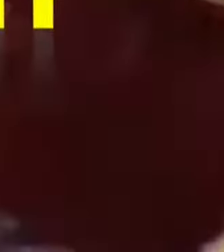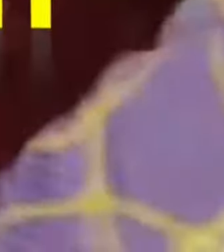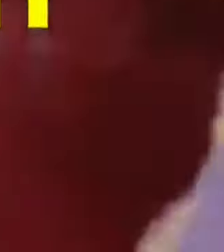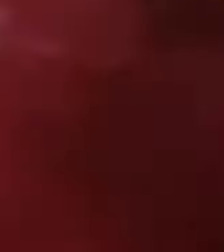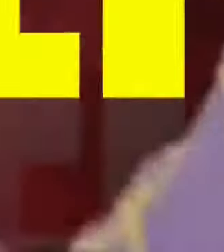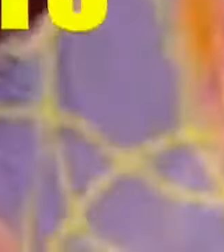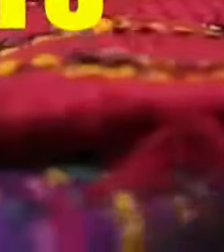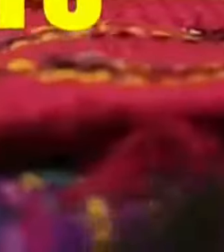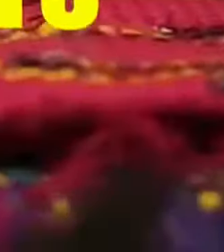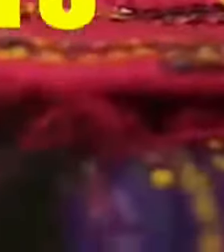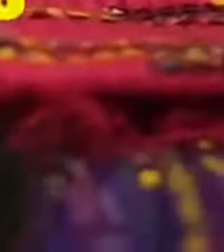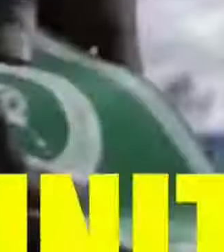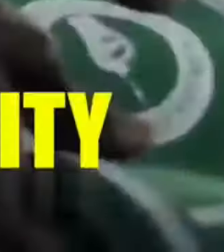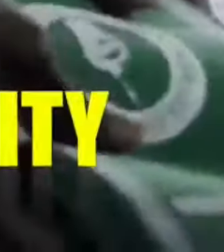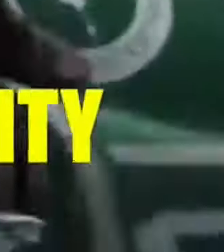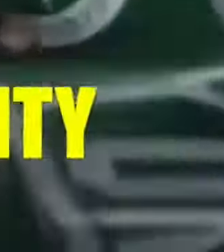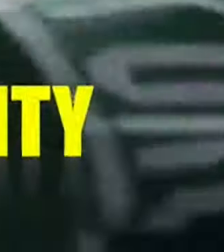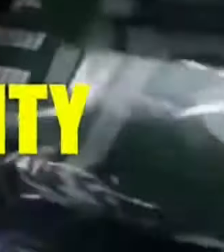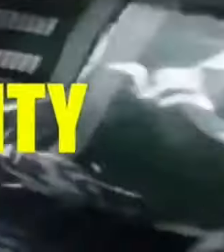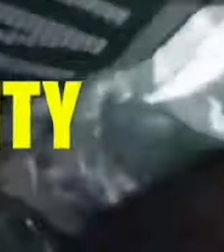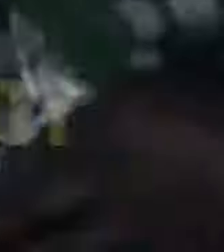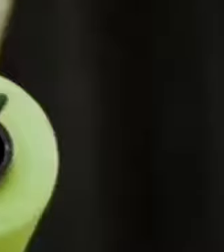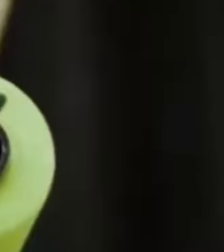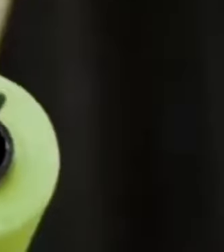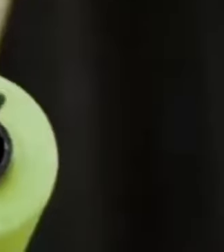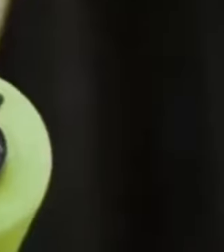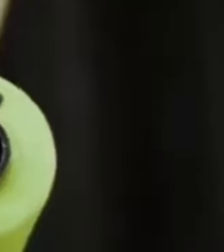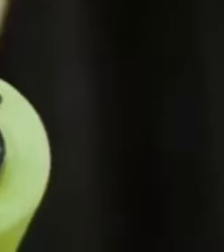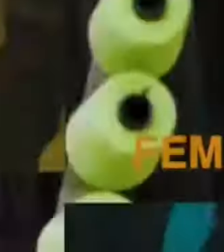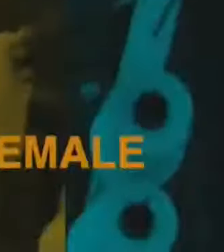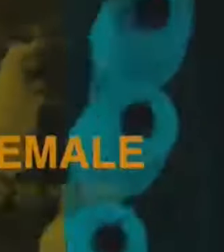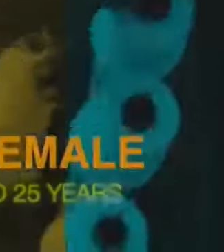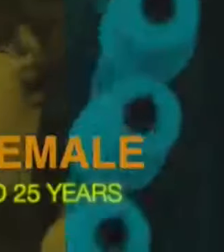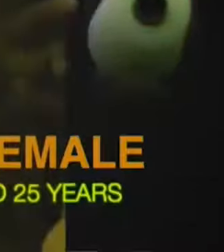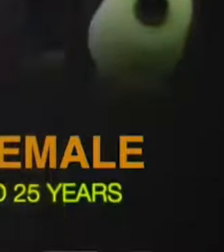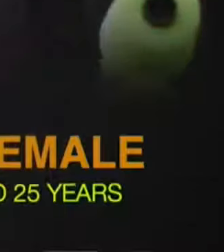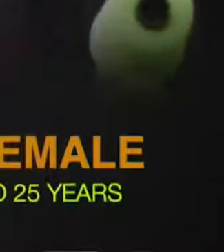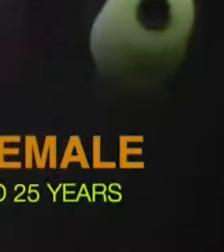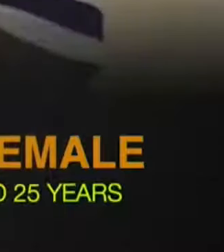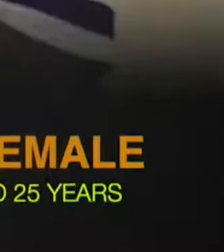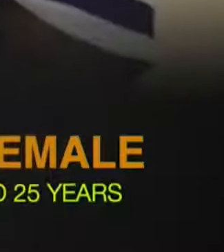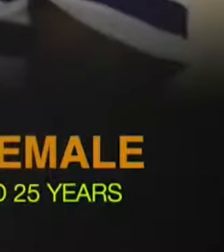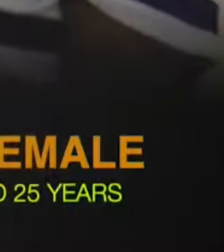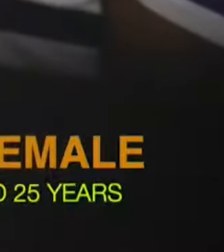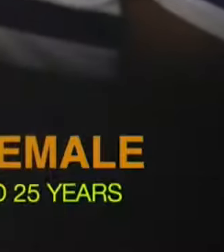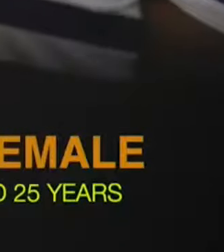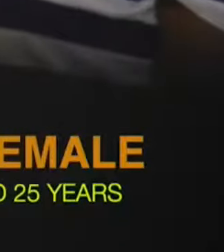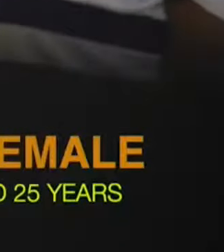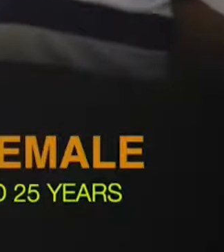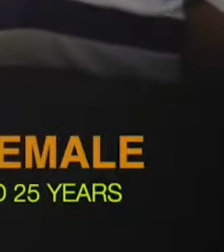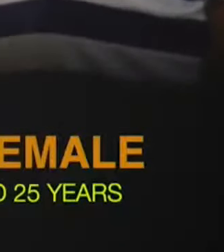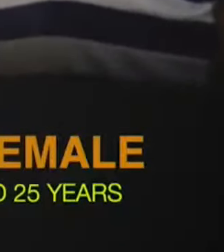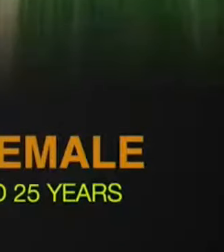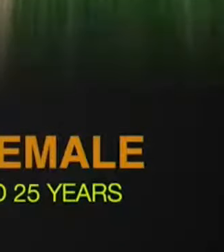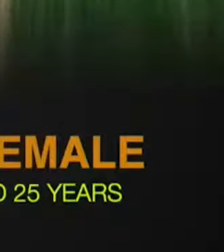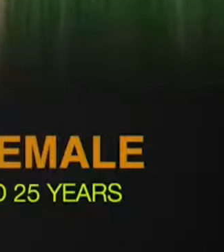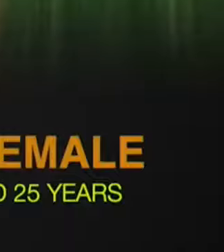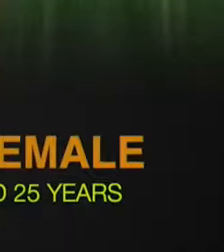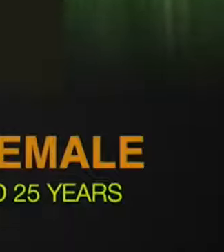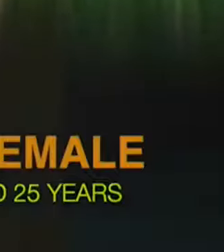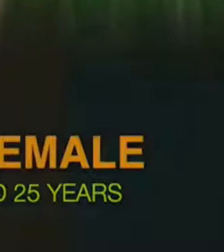for creativity, concept, and the message of unity. Open to Nigerian youths, both male and female, between the ages of 15